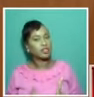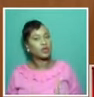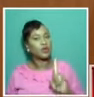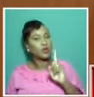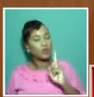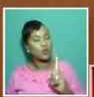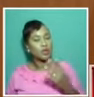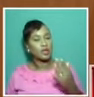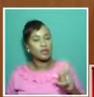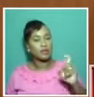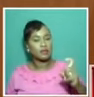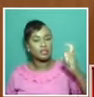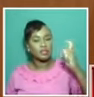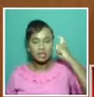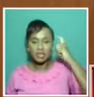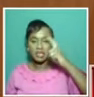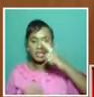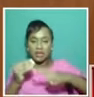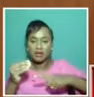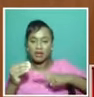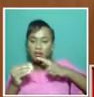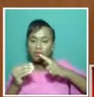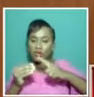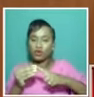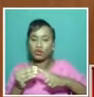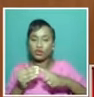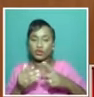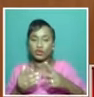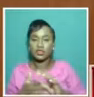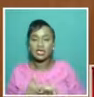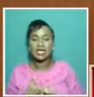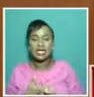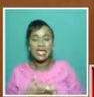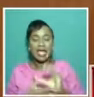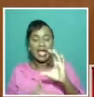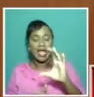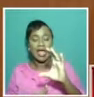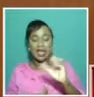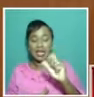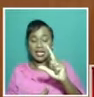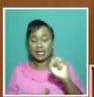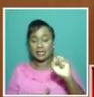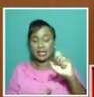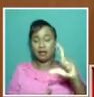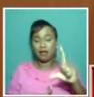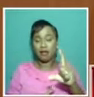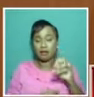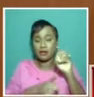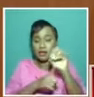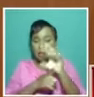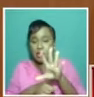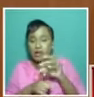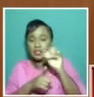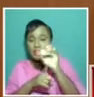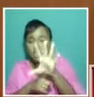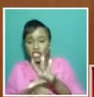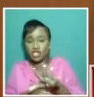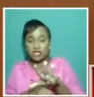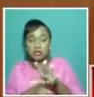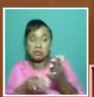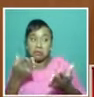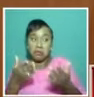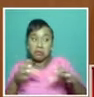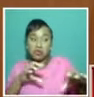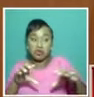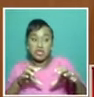know, Bandura and classical conditioning, and whether those actions were used as fear tactics to keep